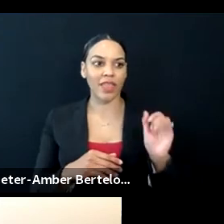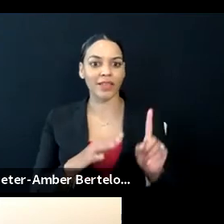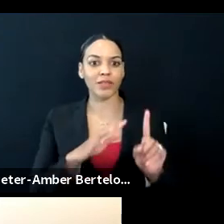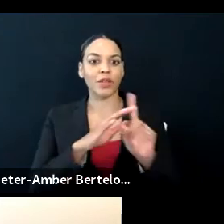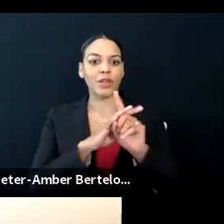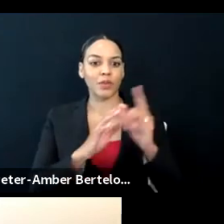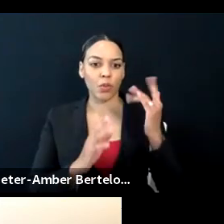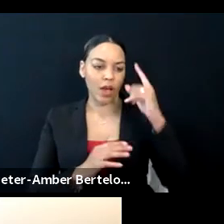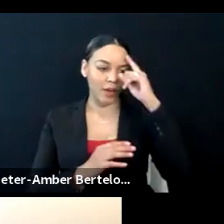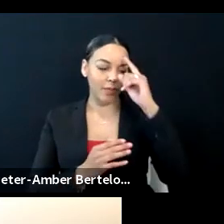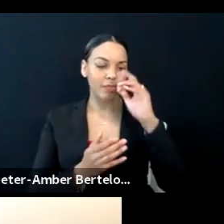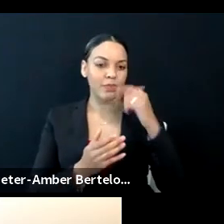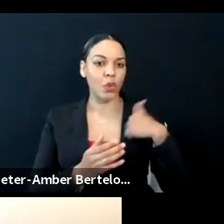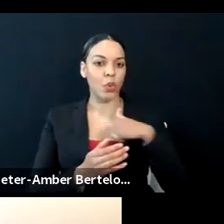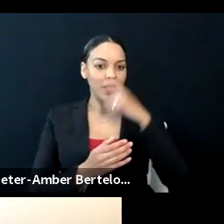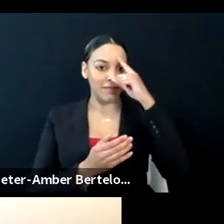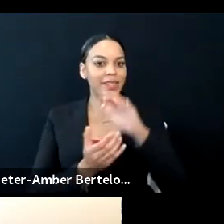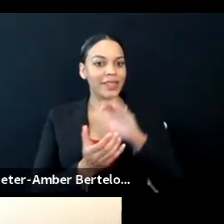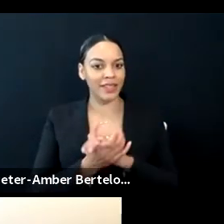we believe in